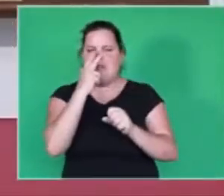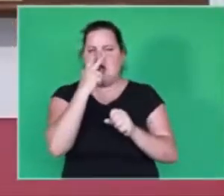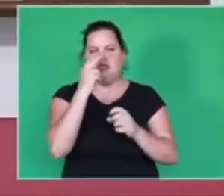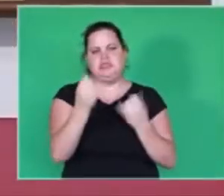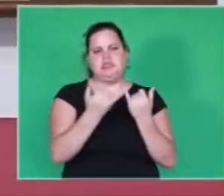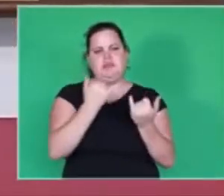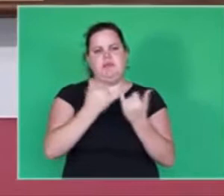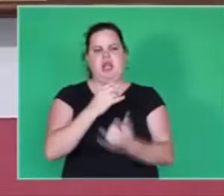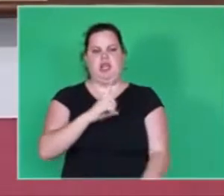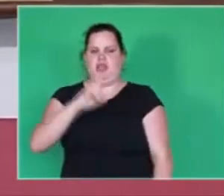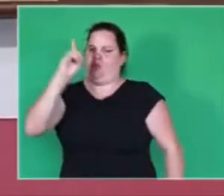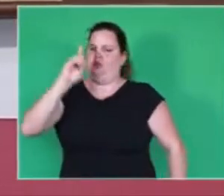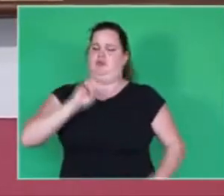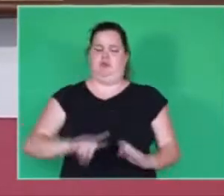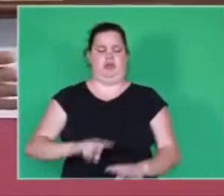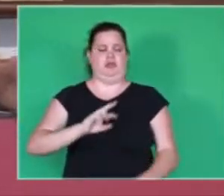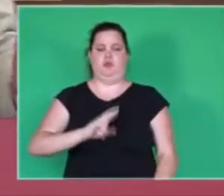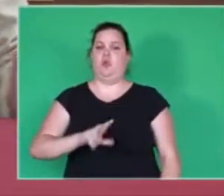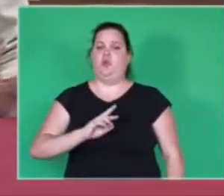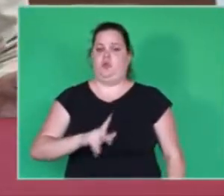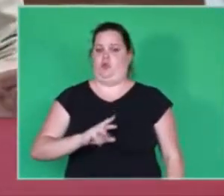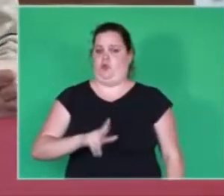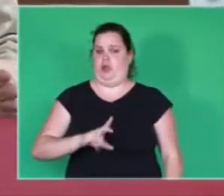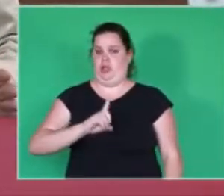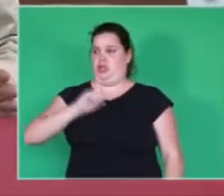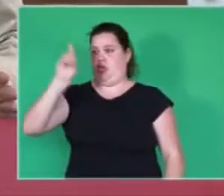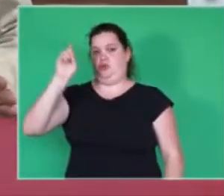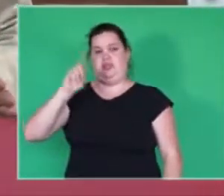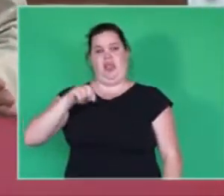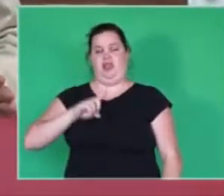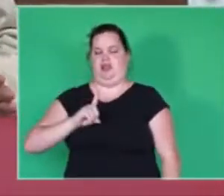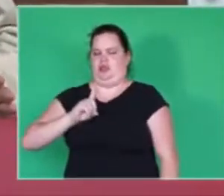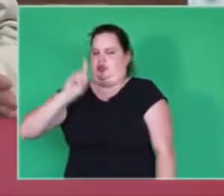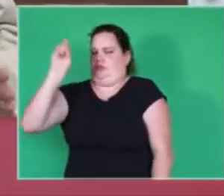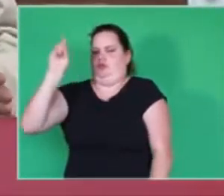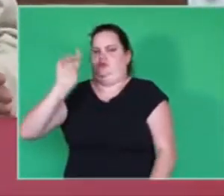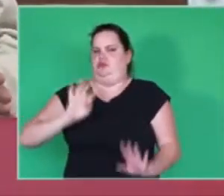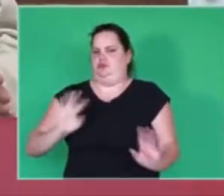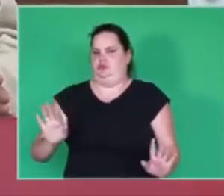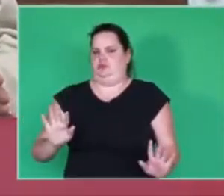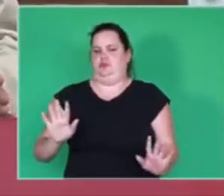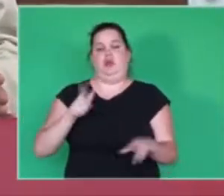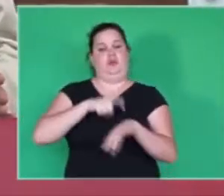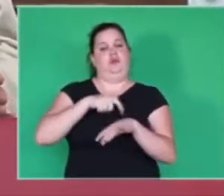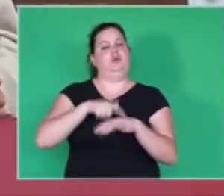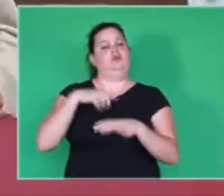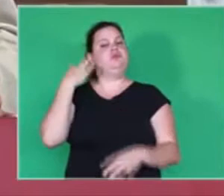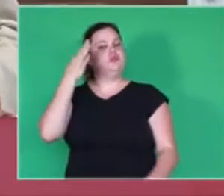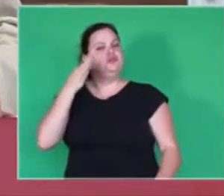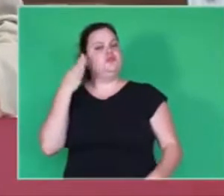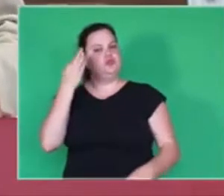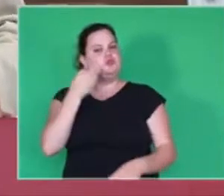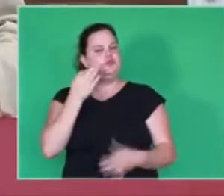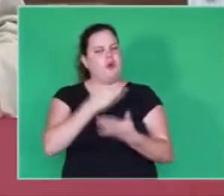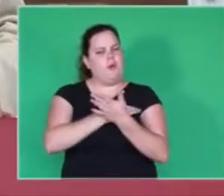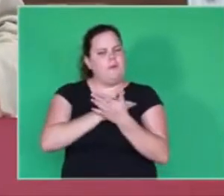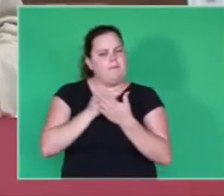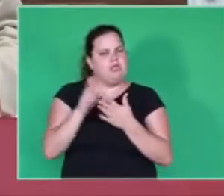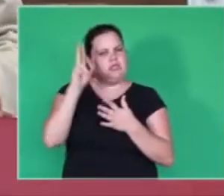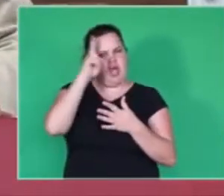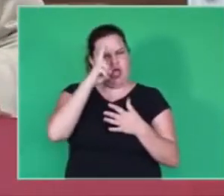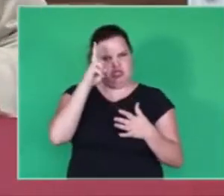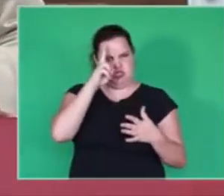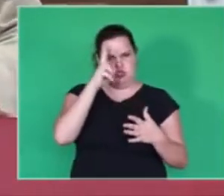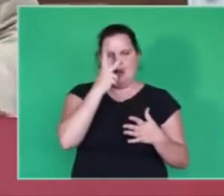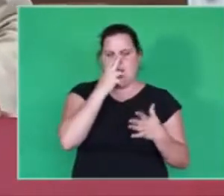Philosophy, when it enters into history, it enters taking the place